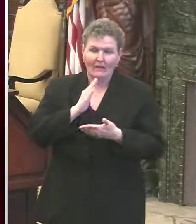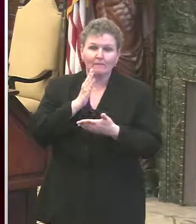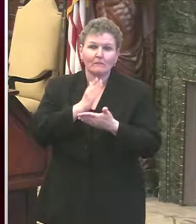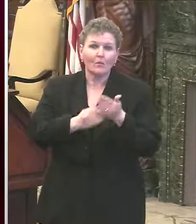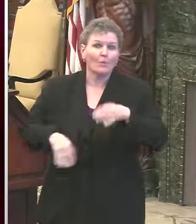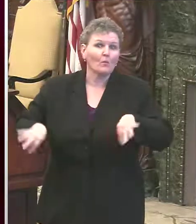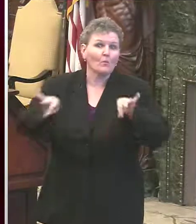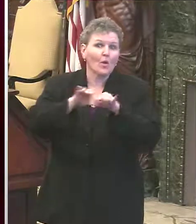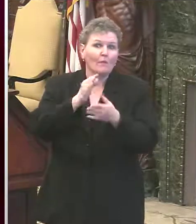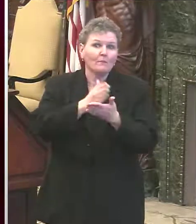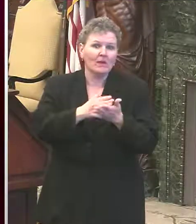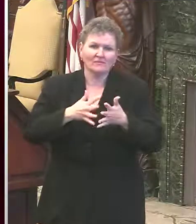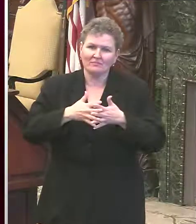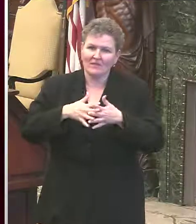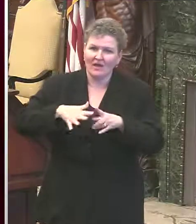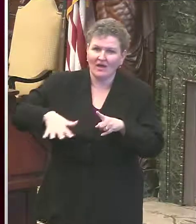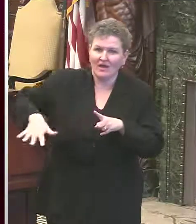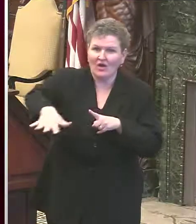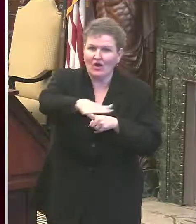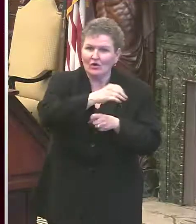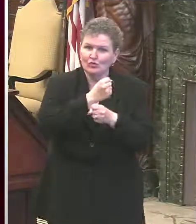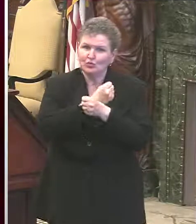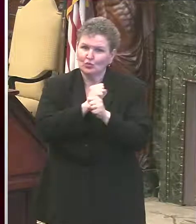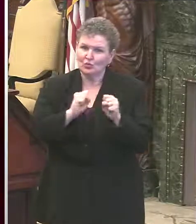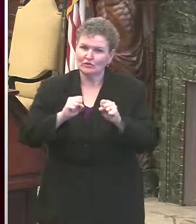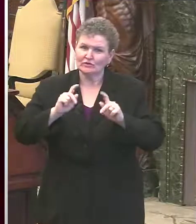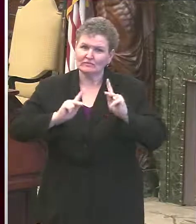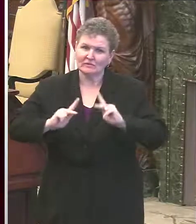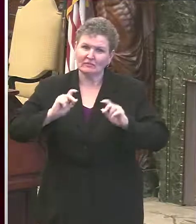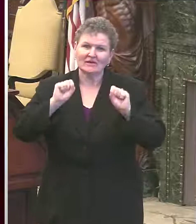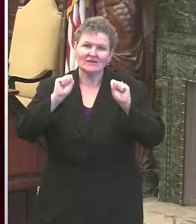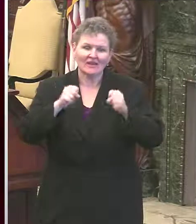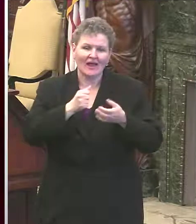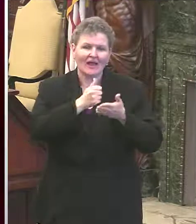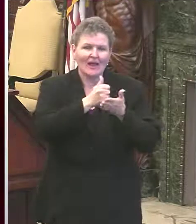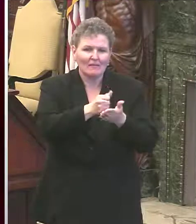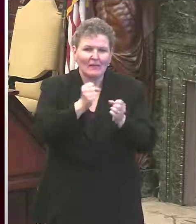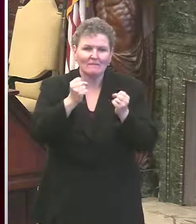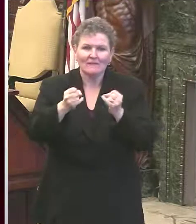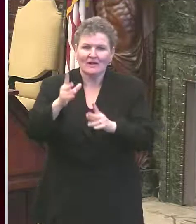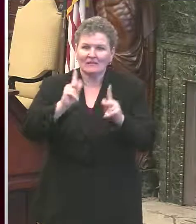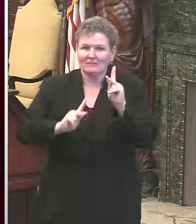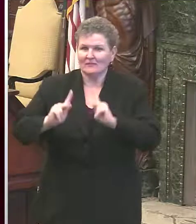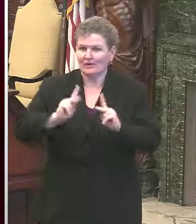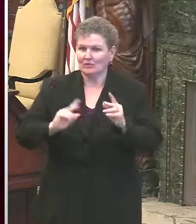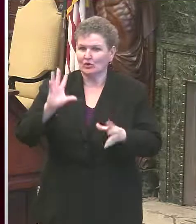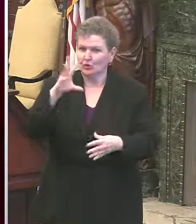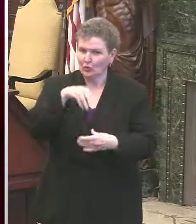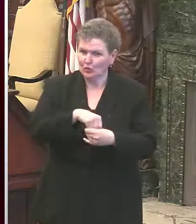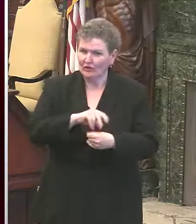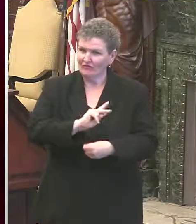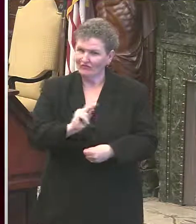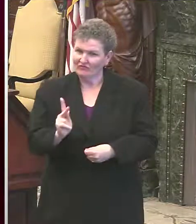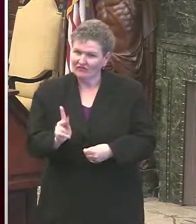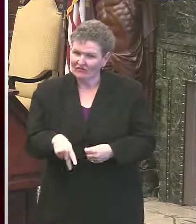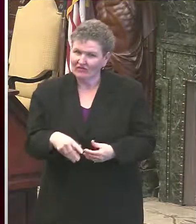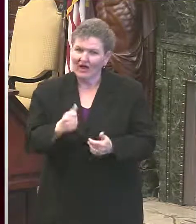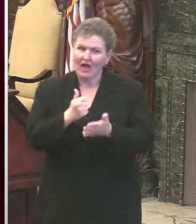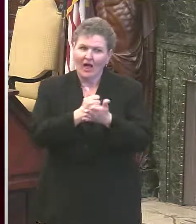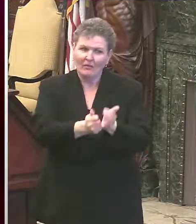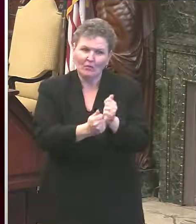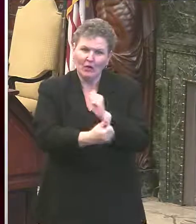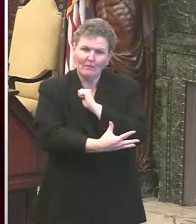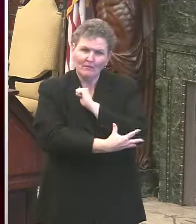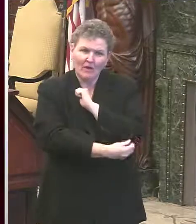American Rescue Plan has the potential to help pull many Americans, including Philadelphians, out of poverty. We only mentioned